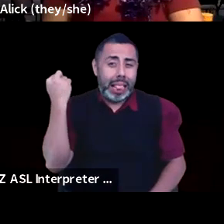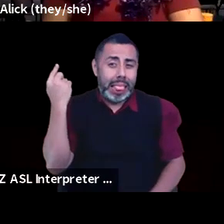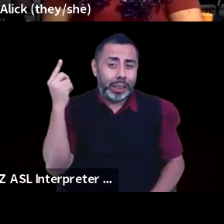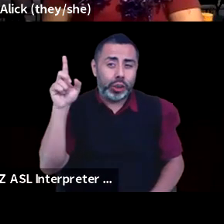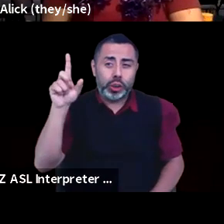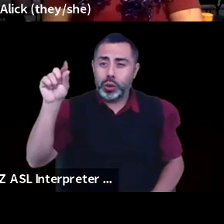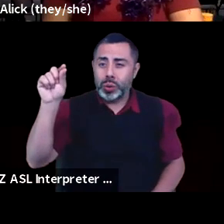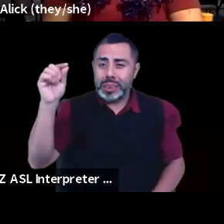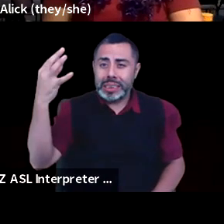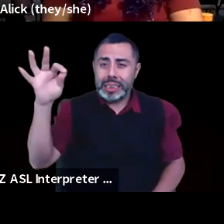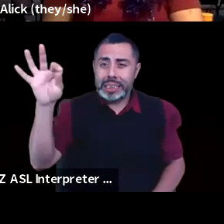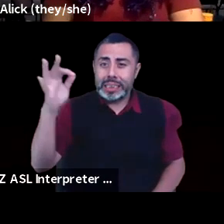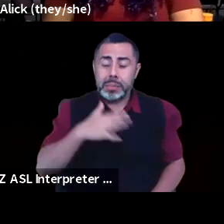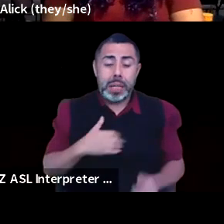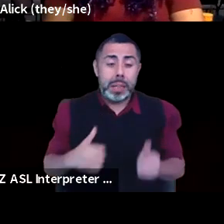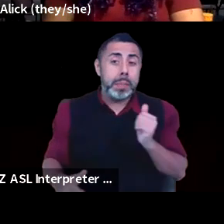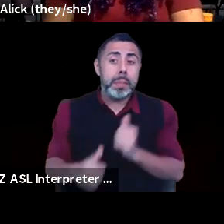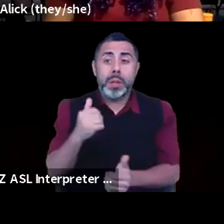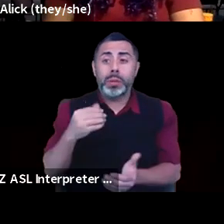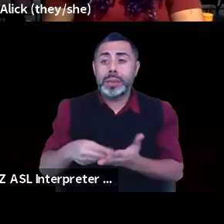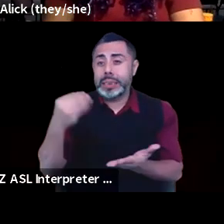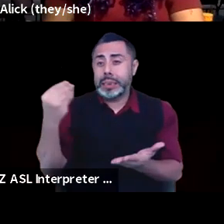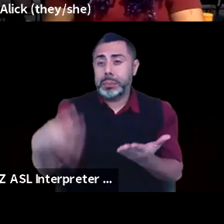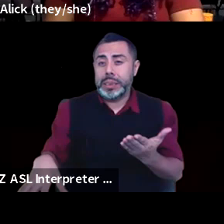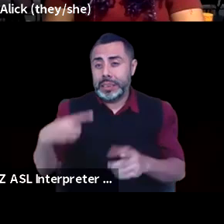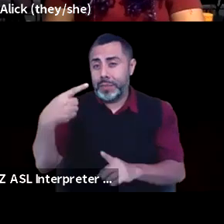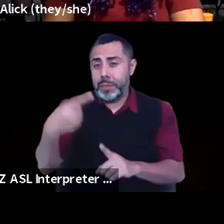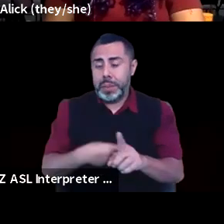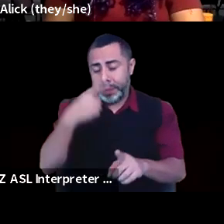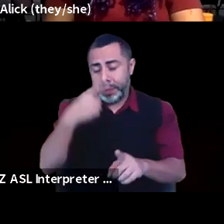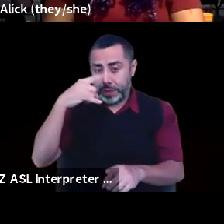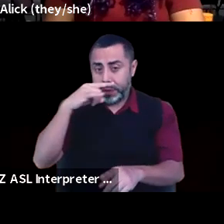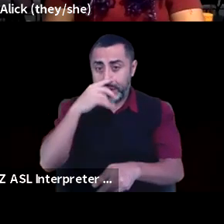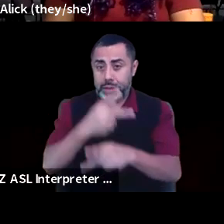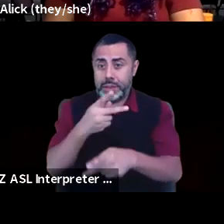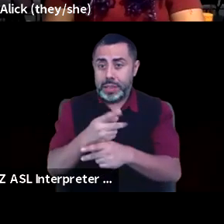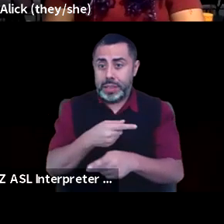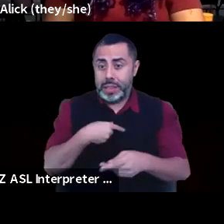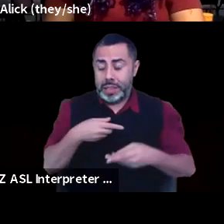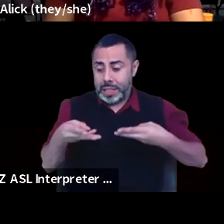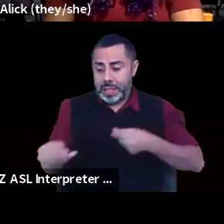2019, my most expensive month for childcare was